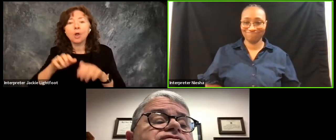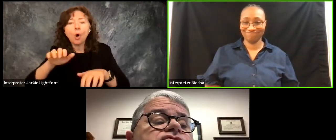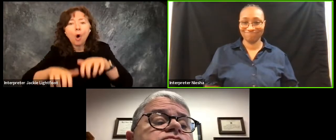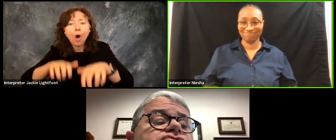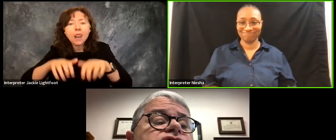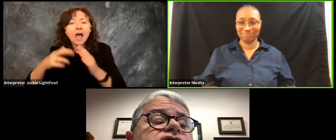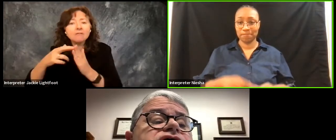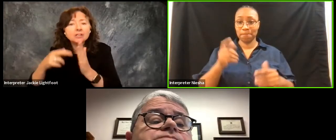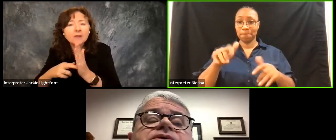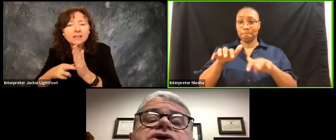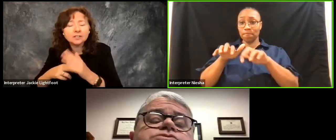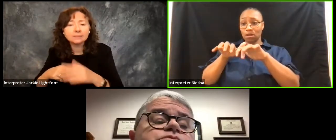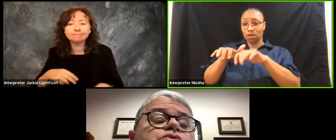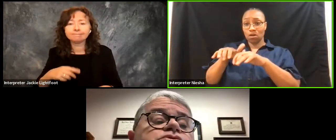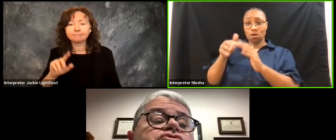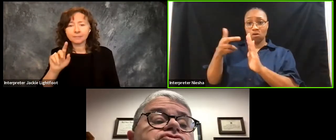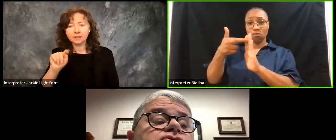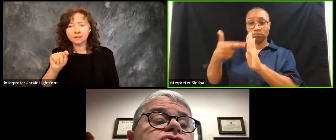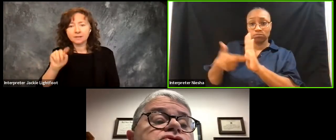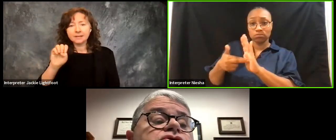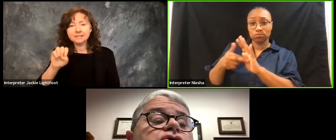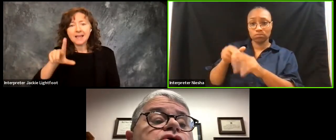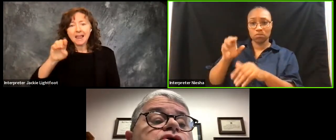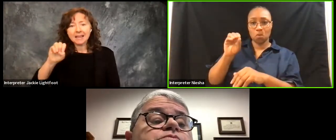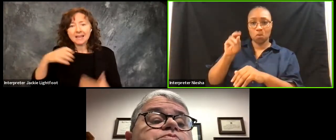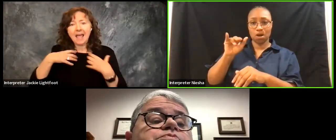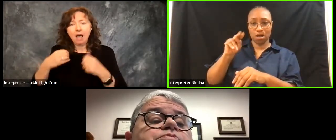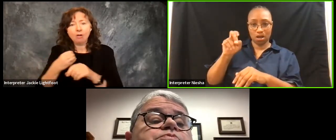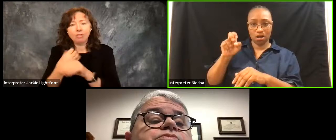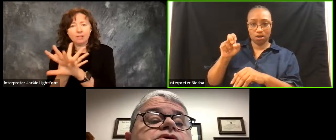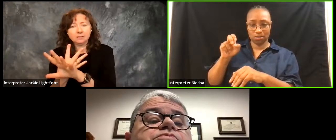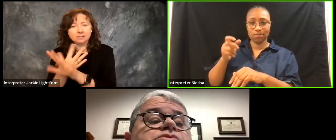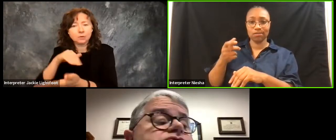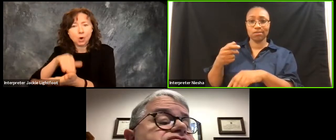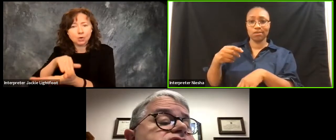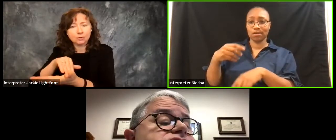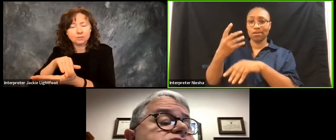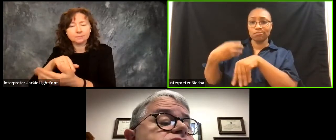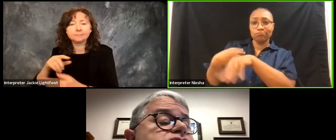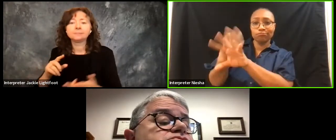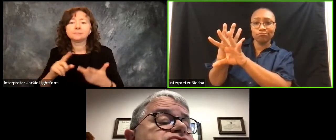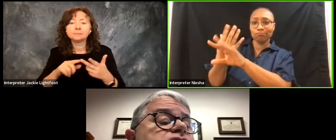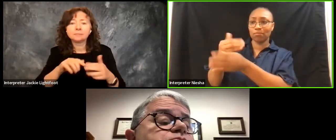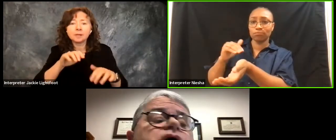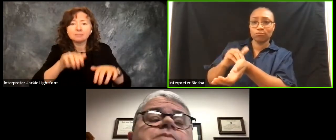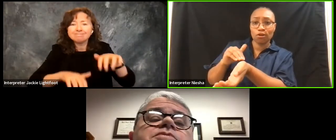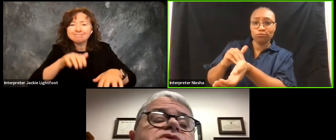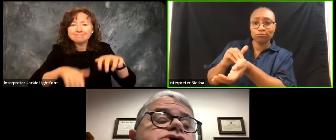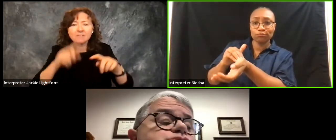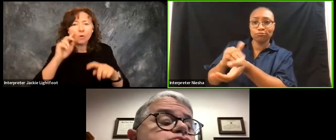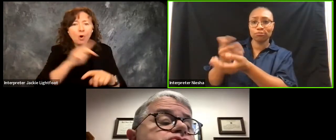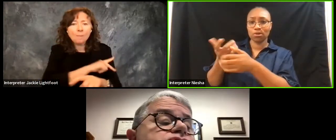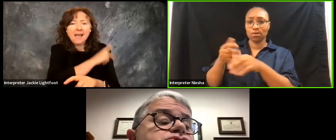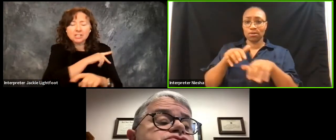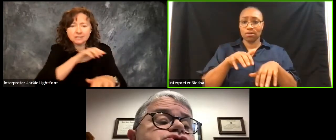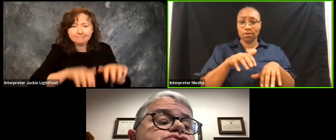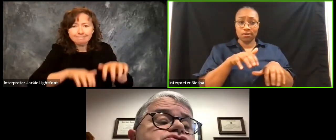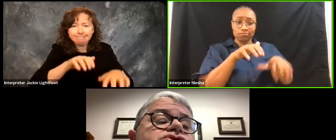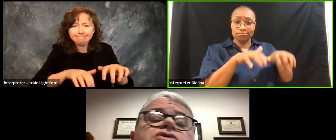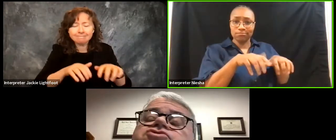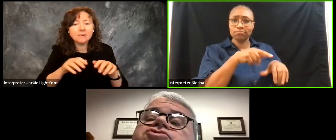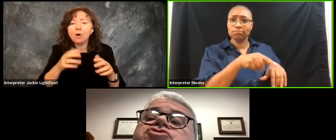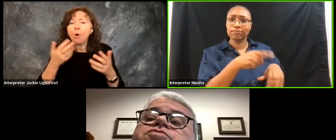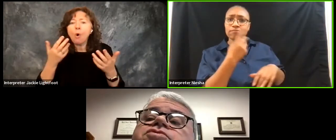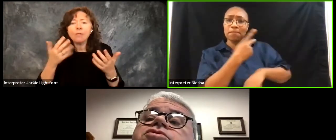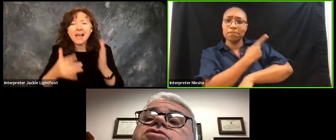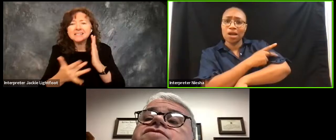telehealth platforms, and patient portals are proliferating without proper measures to ensure that